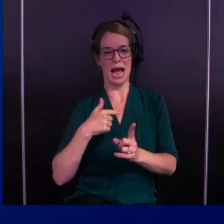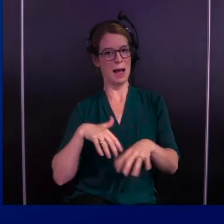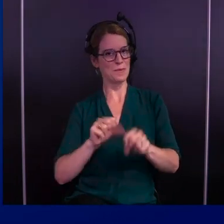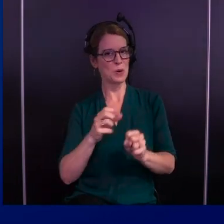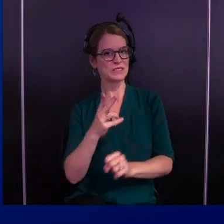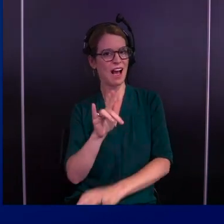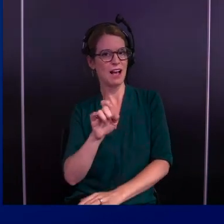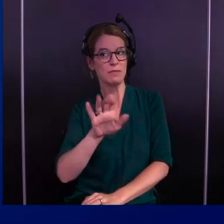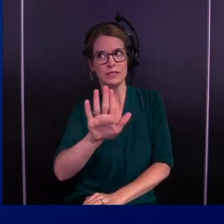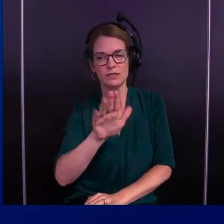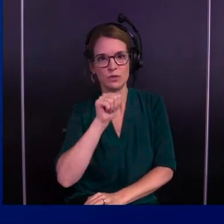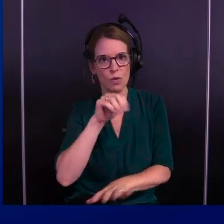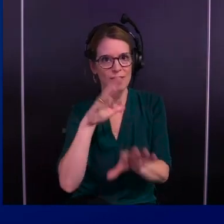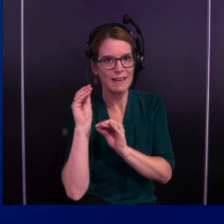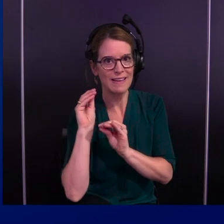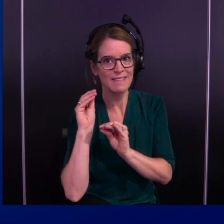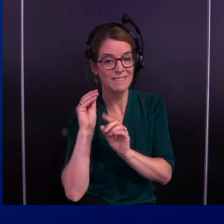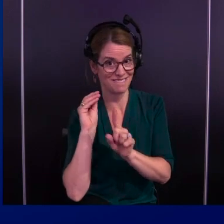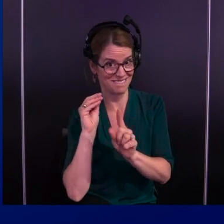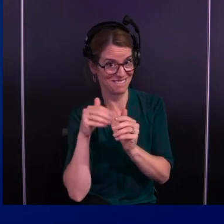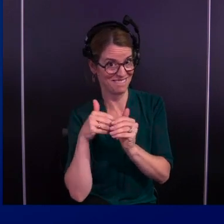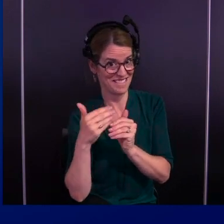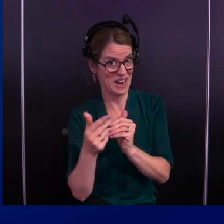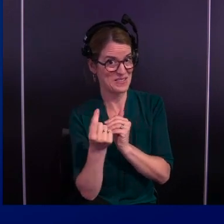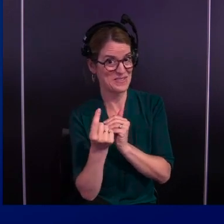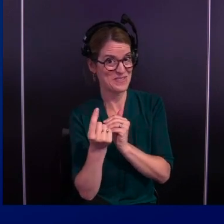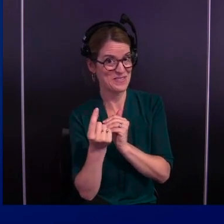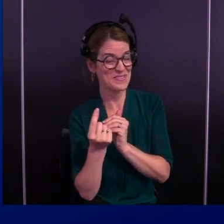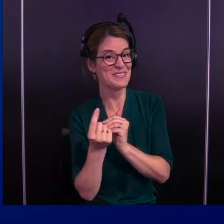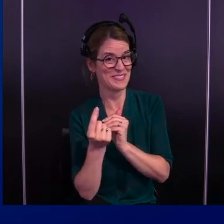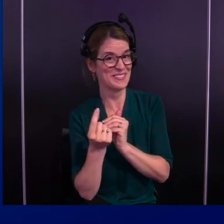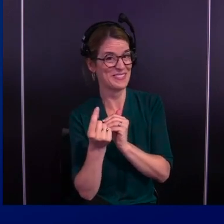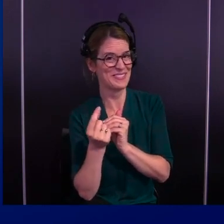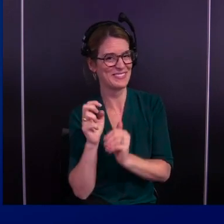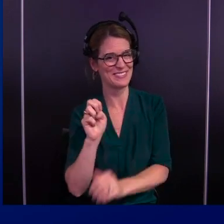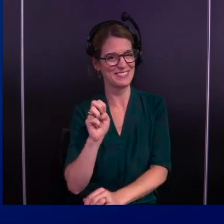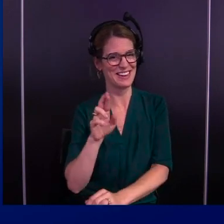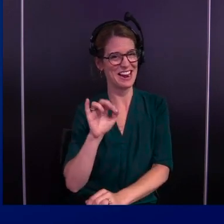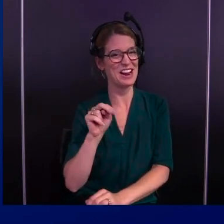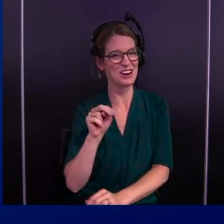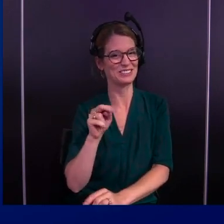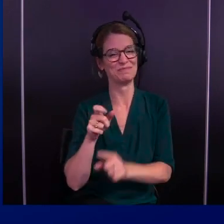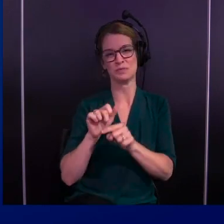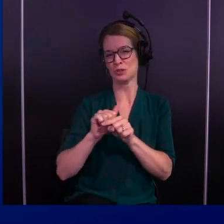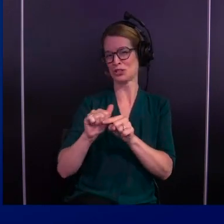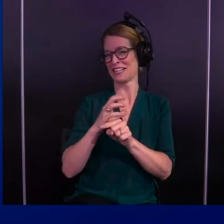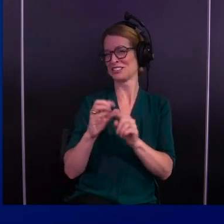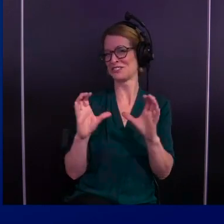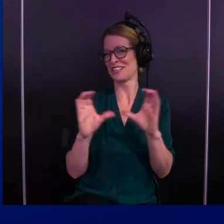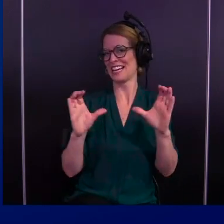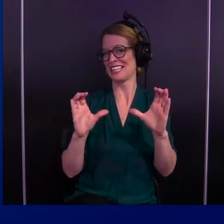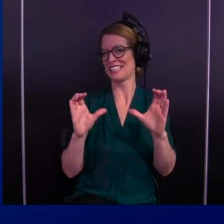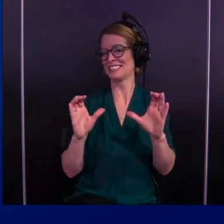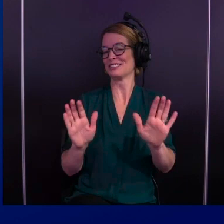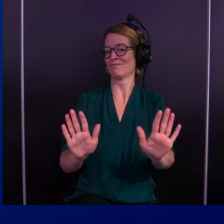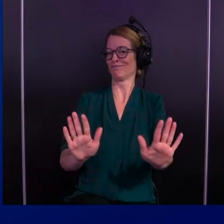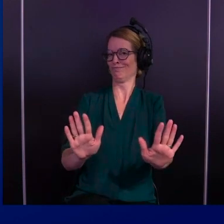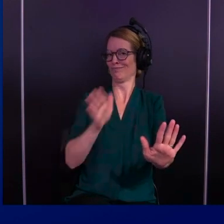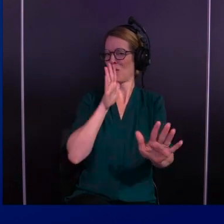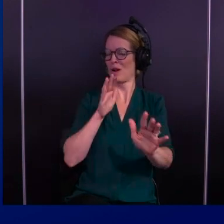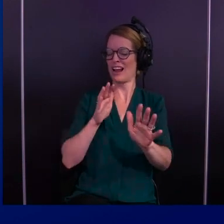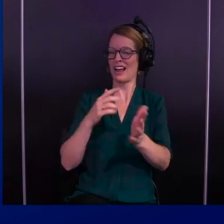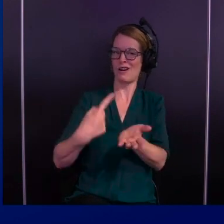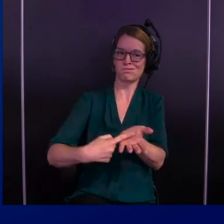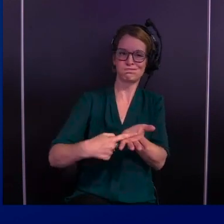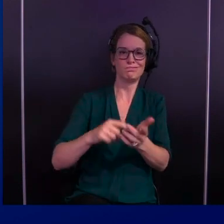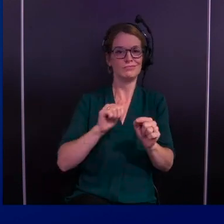anywhere, because I have coming up next Aaron from Training and Certification. We're going to be talking about training and certification